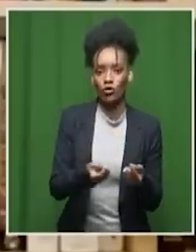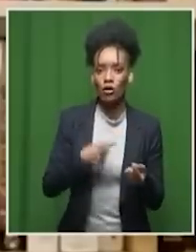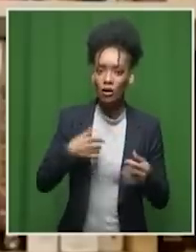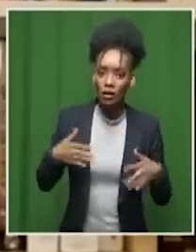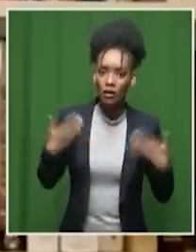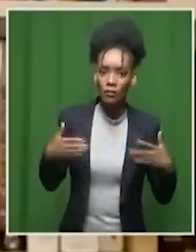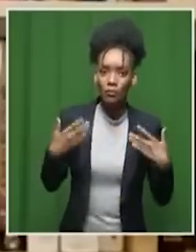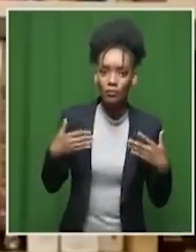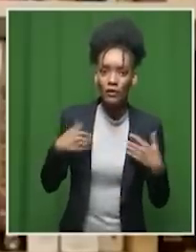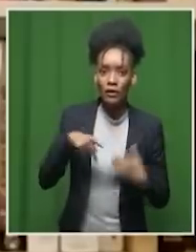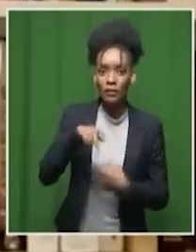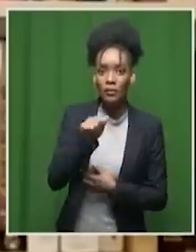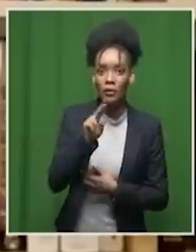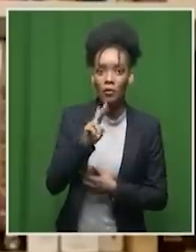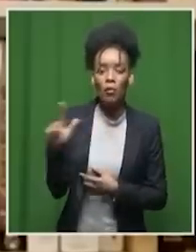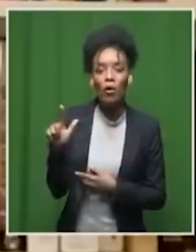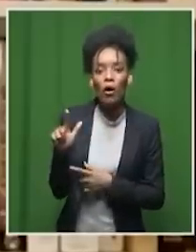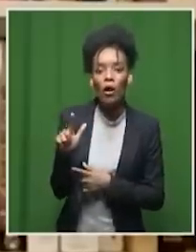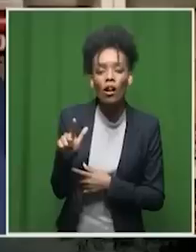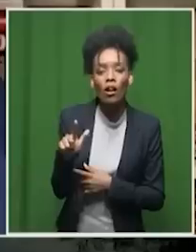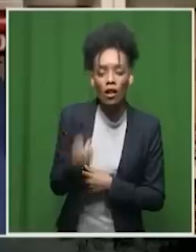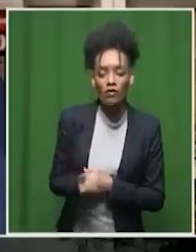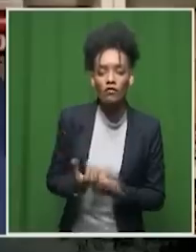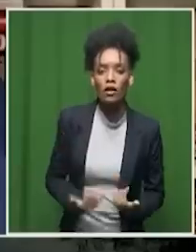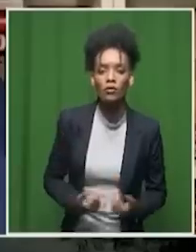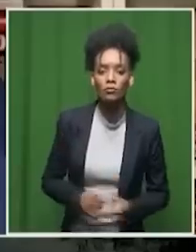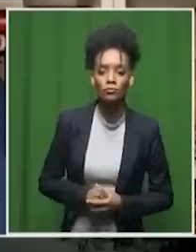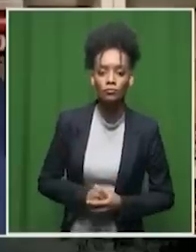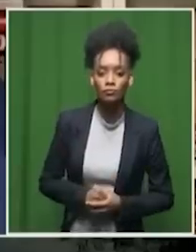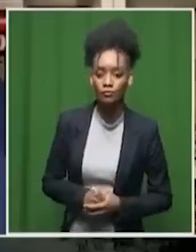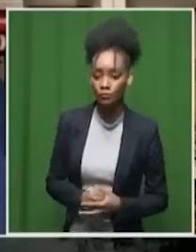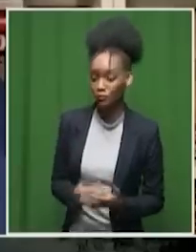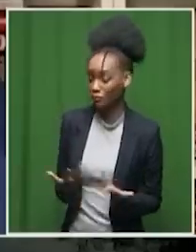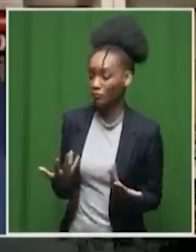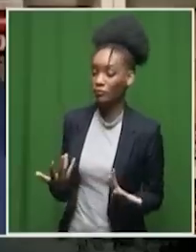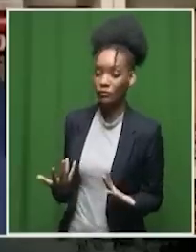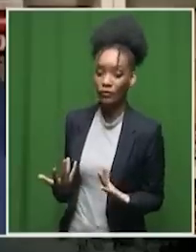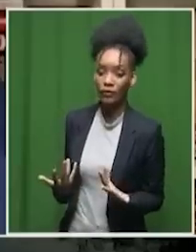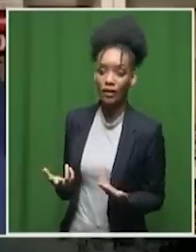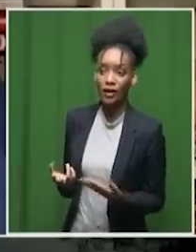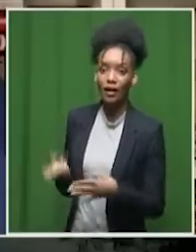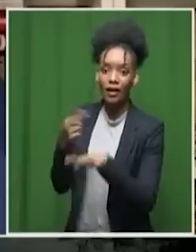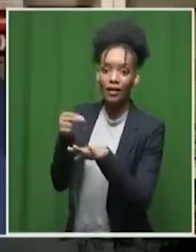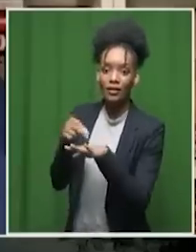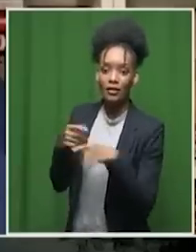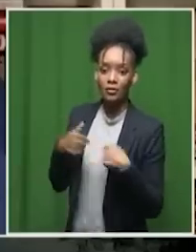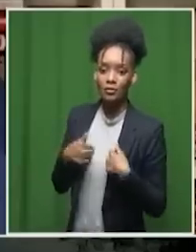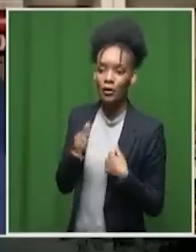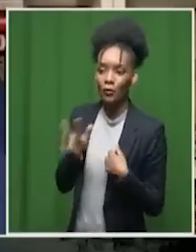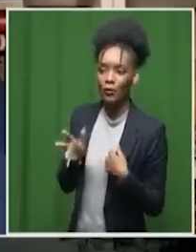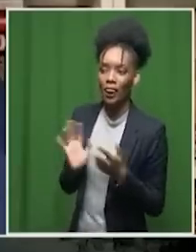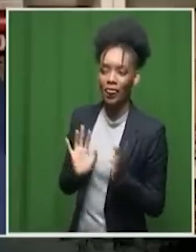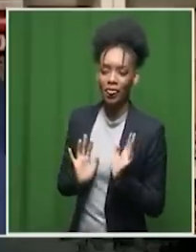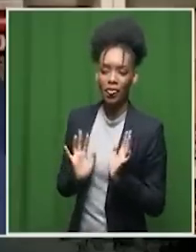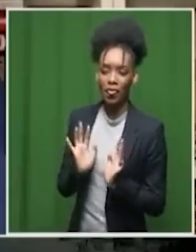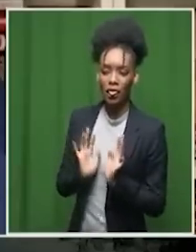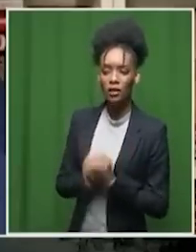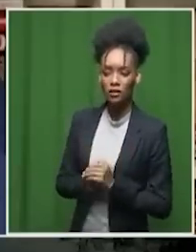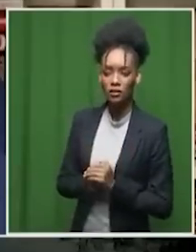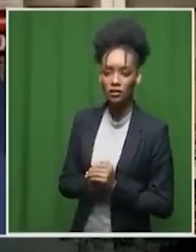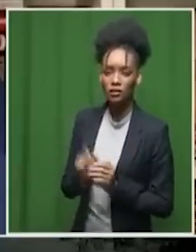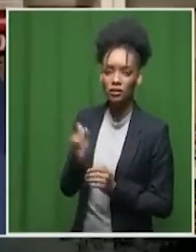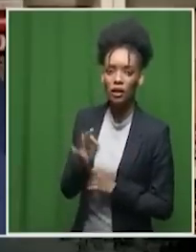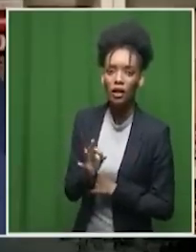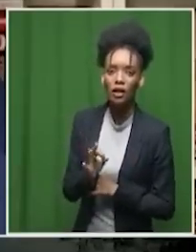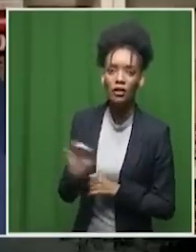Paul Mashatile now in line. And I would naturally be skeptical once again, you know, if